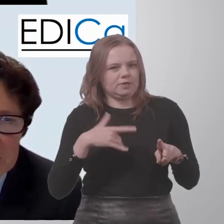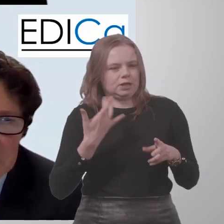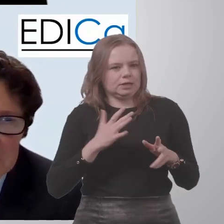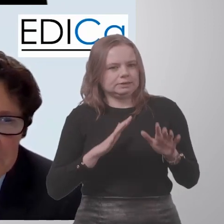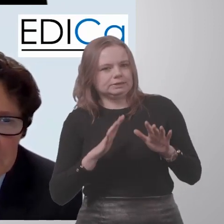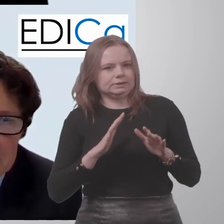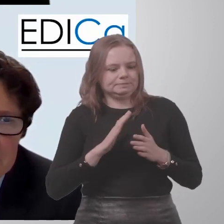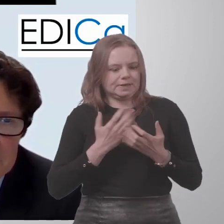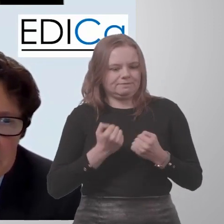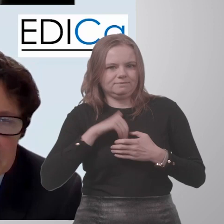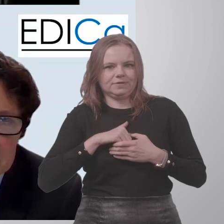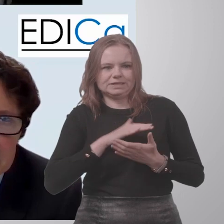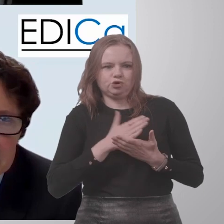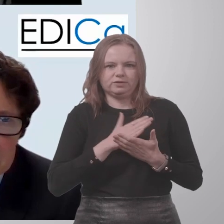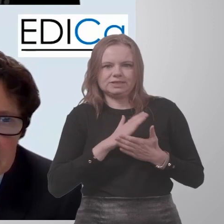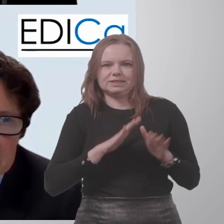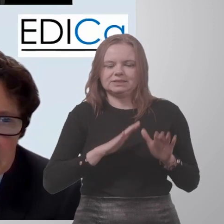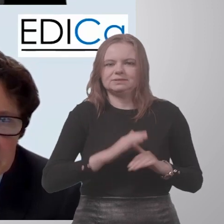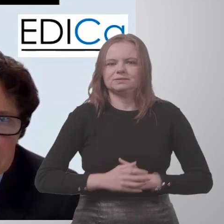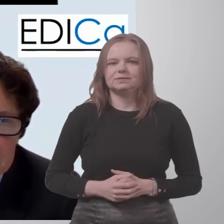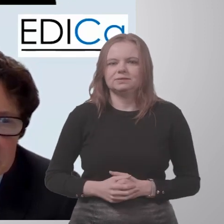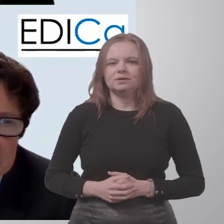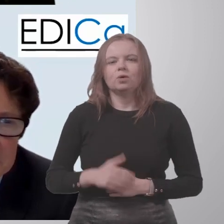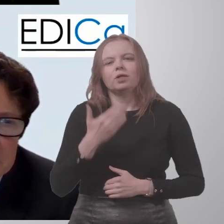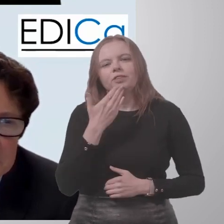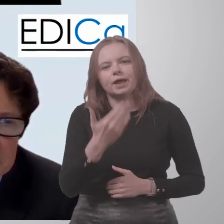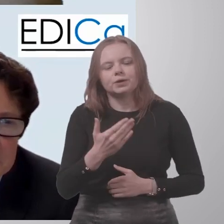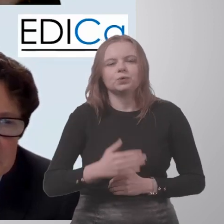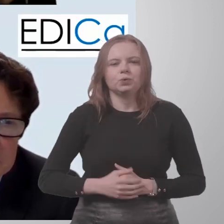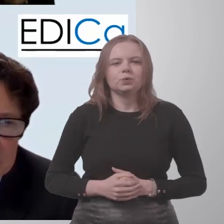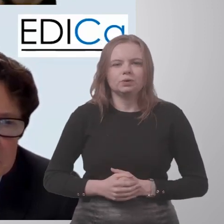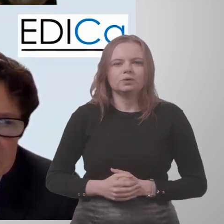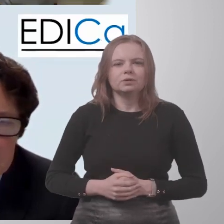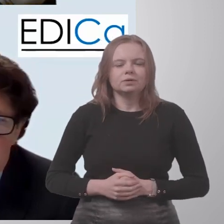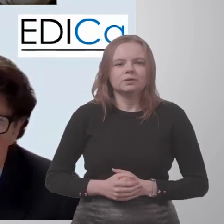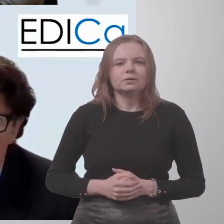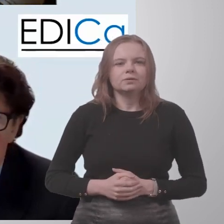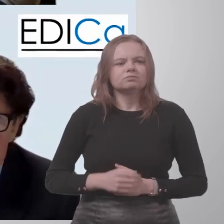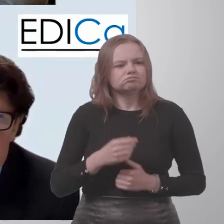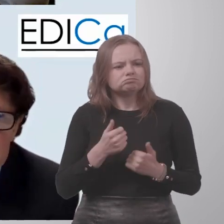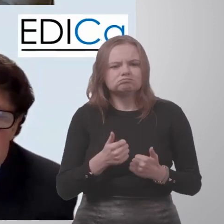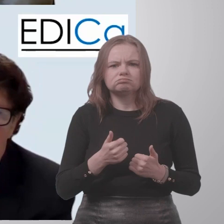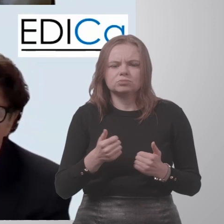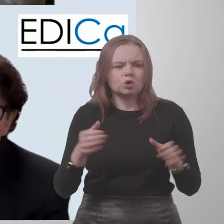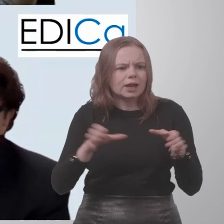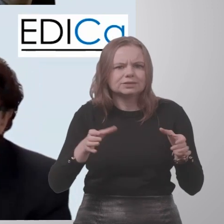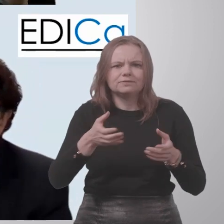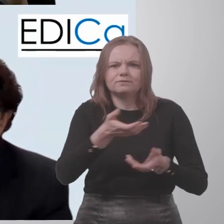certain extent. That's brilliant. Thank you, James. We're doing really well with the succinctness collectively, so this is great. So we'll keep it